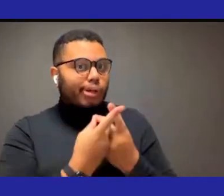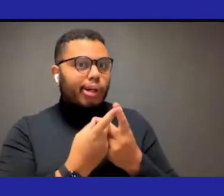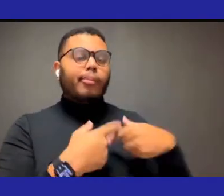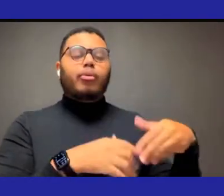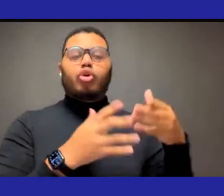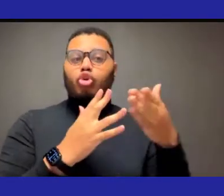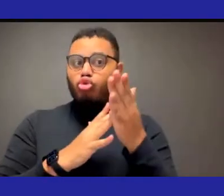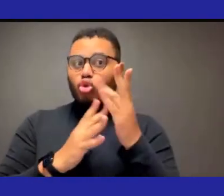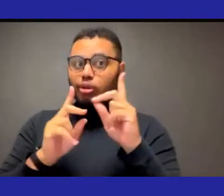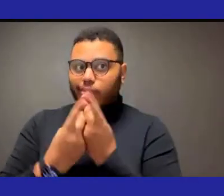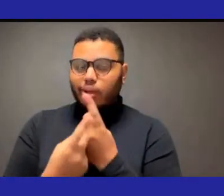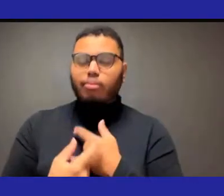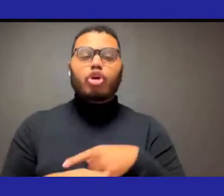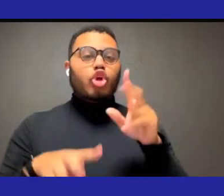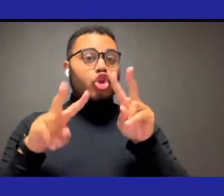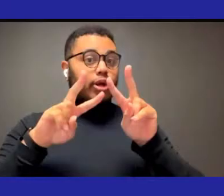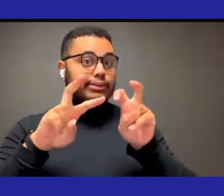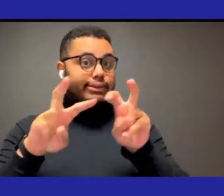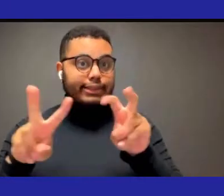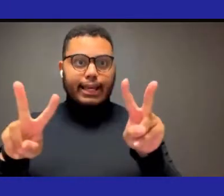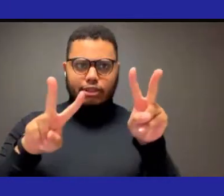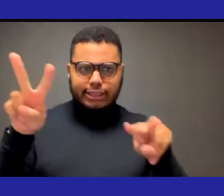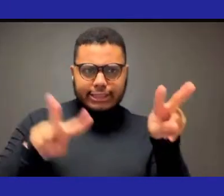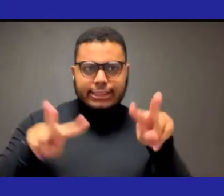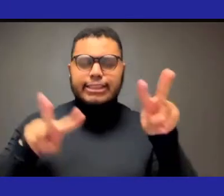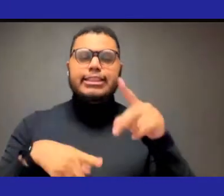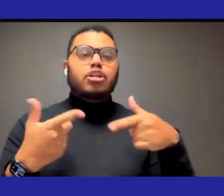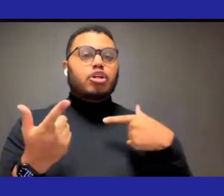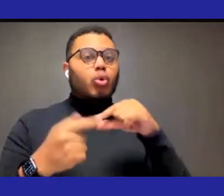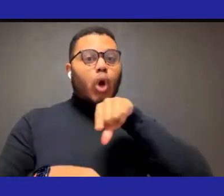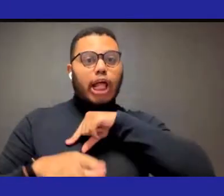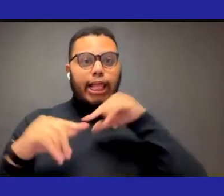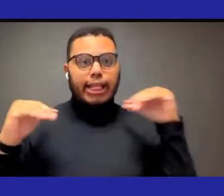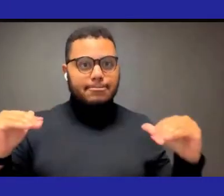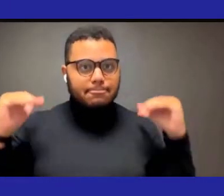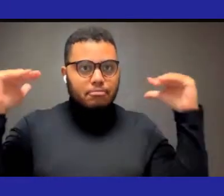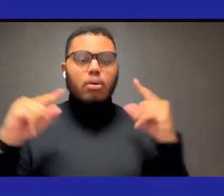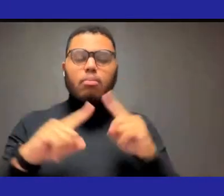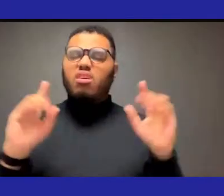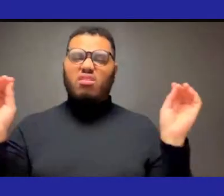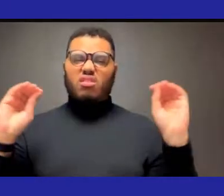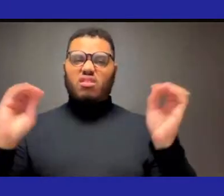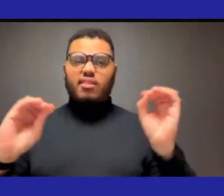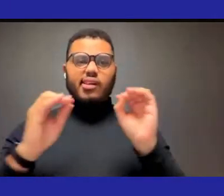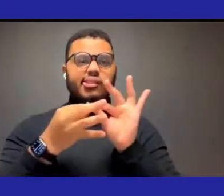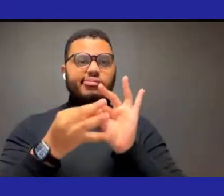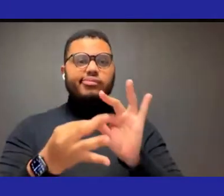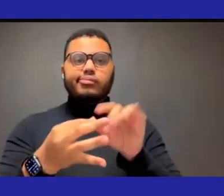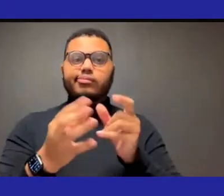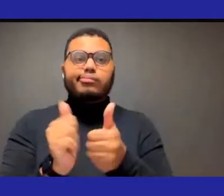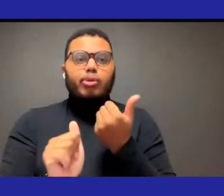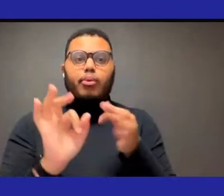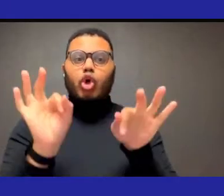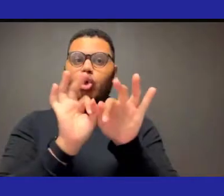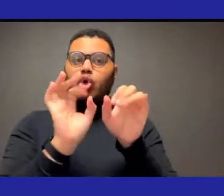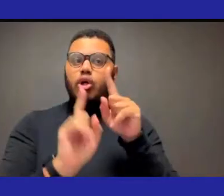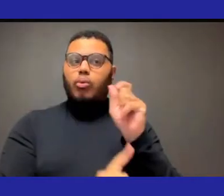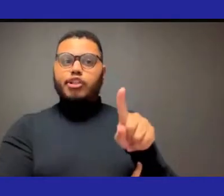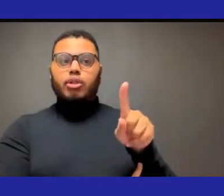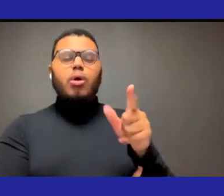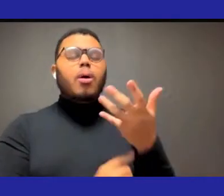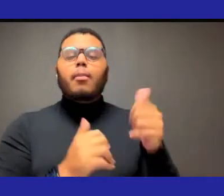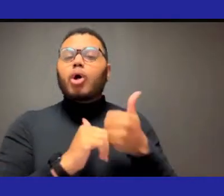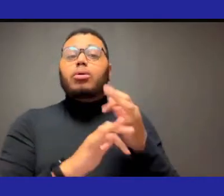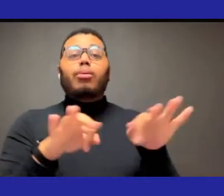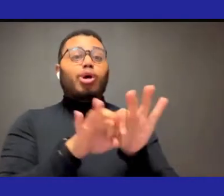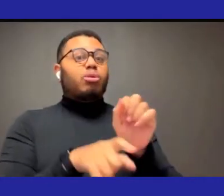read, getting the quality up. But nothing has really been about, the most important question. And the most important question, I